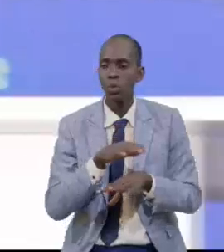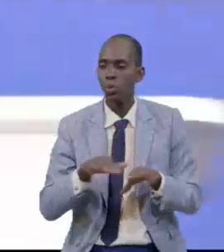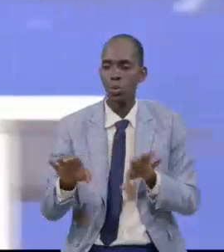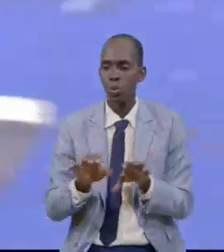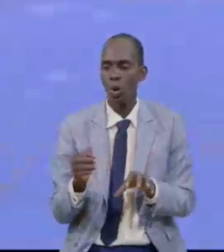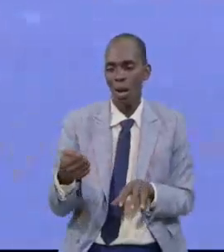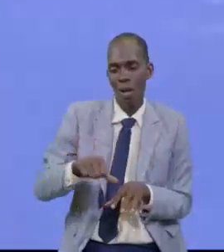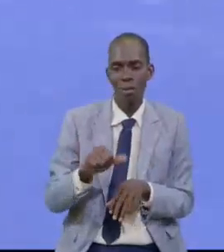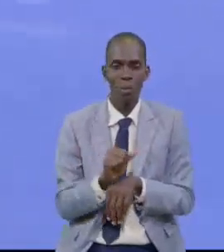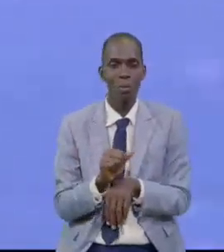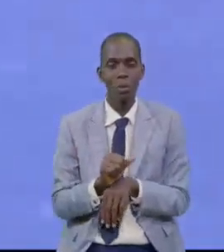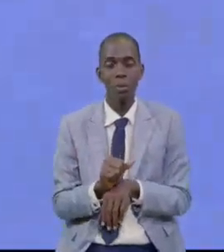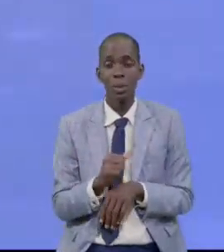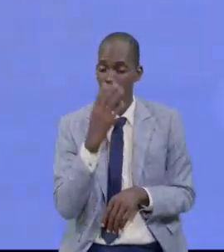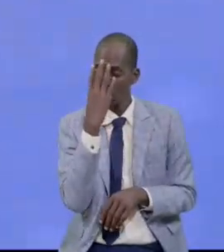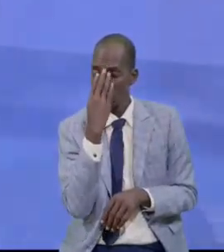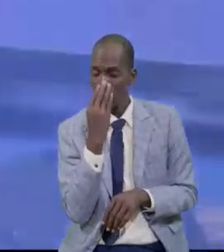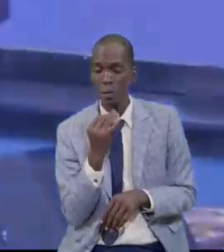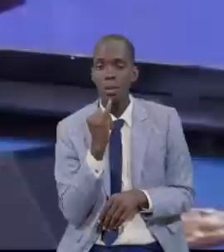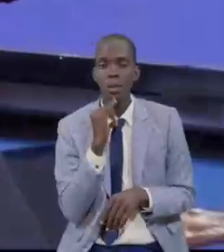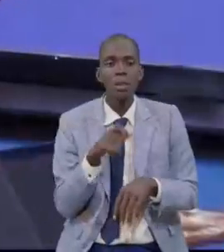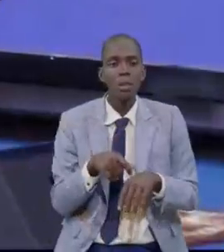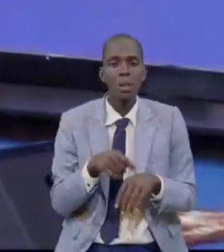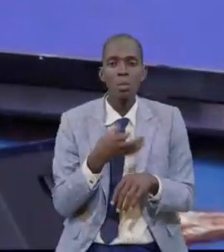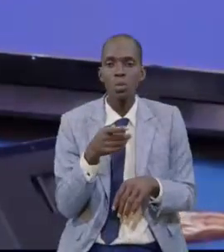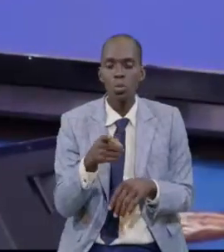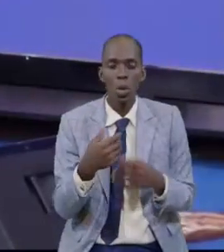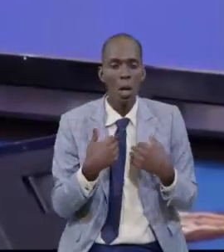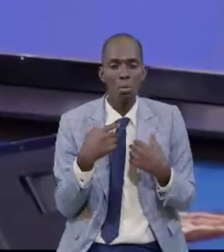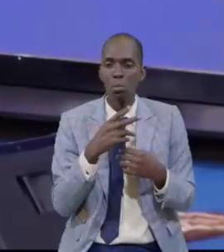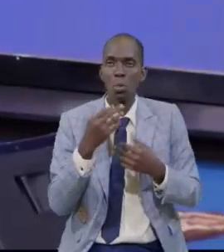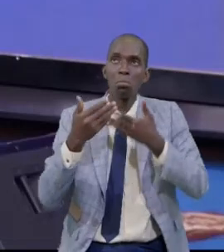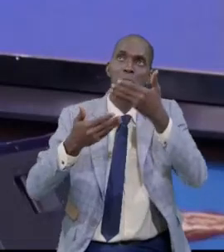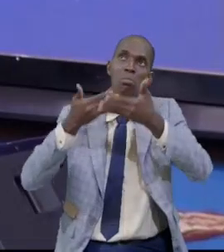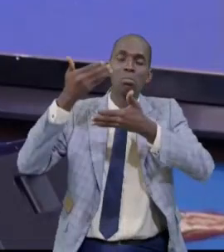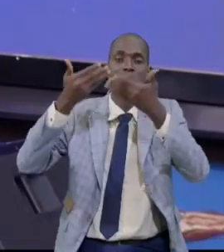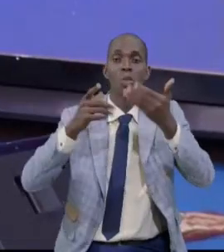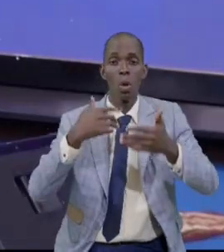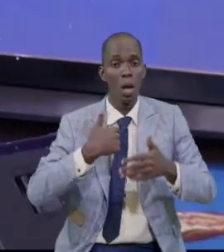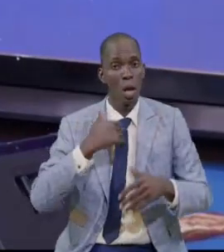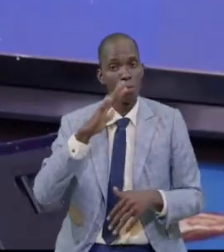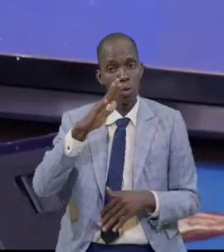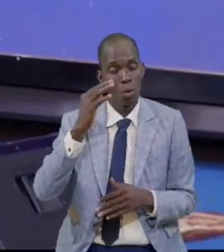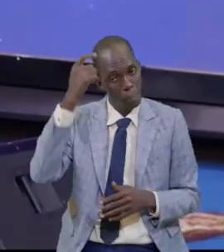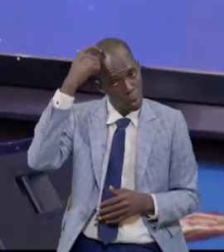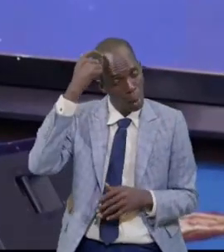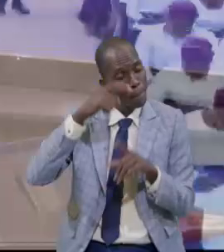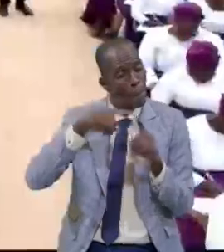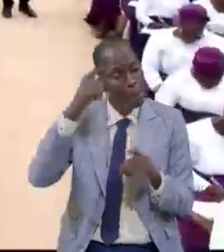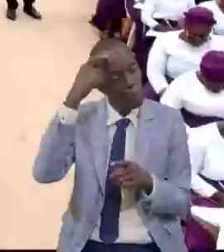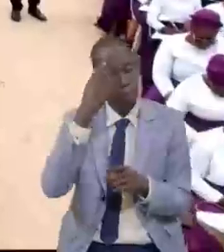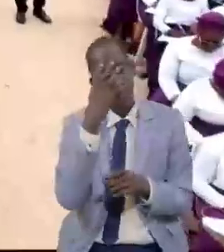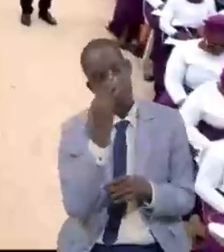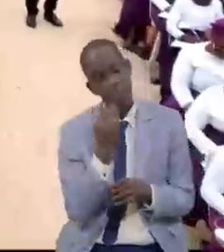time of no progress. You have a brain, but your brain is sleeping. You have a mind, but your mind is